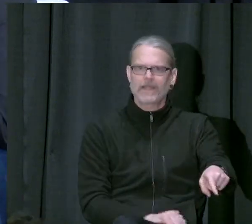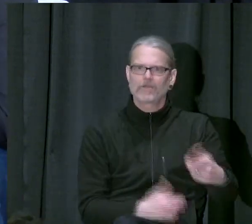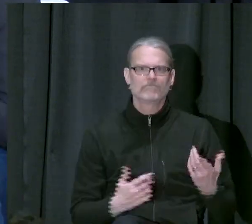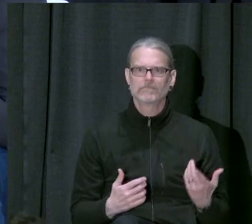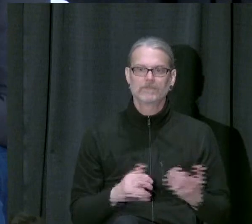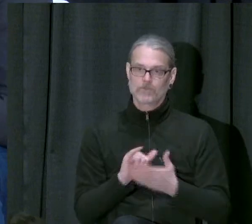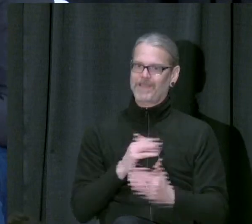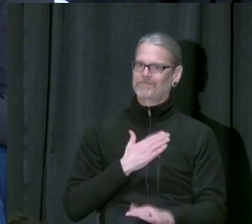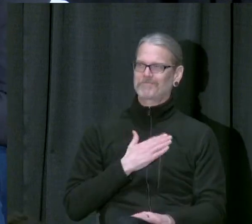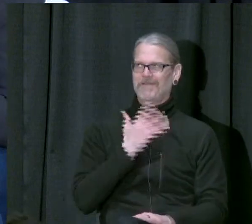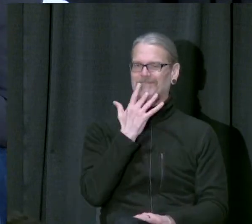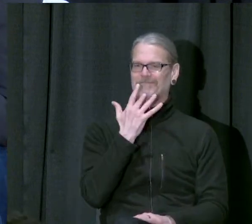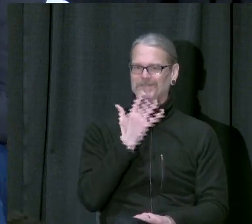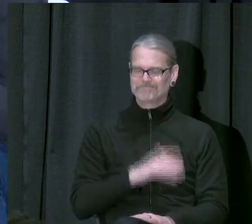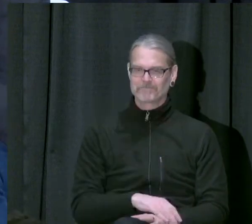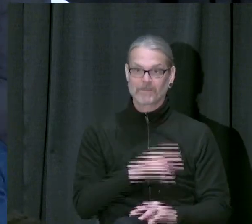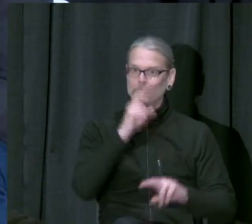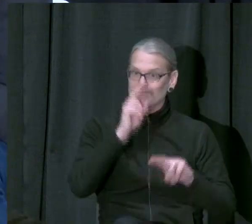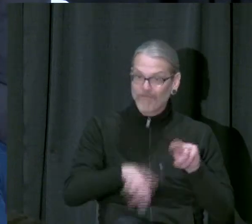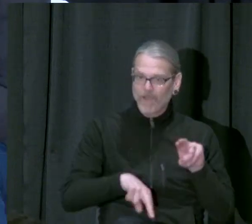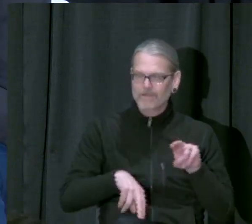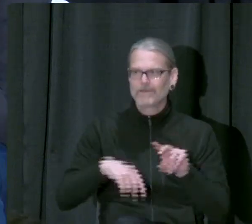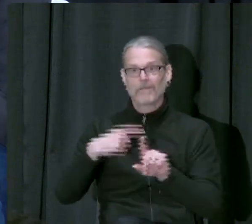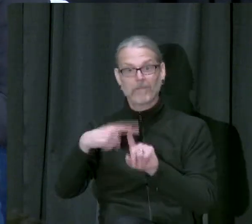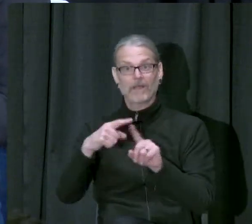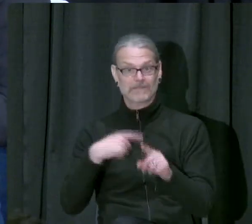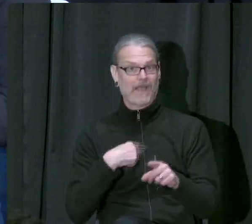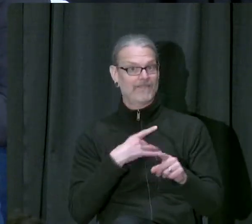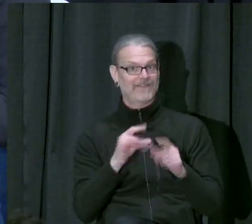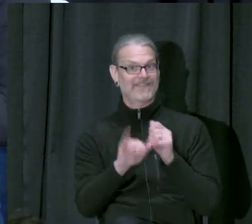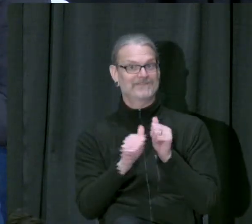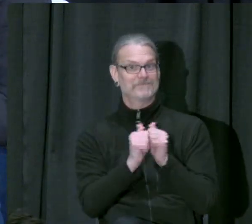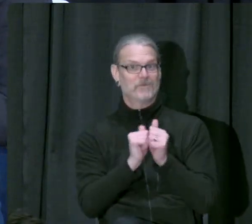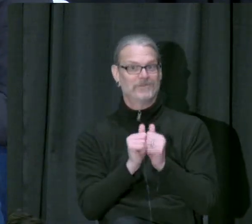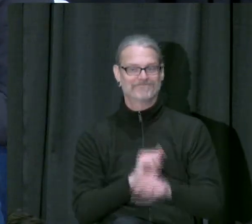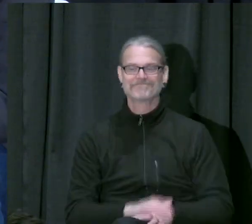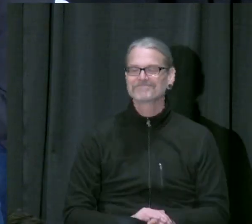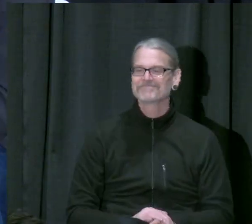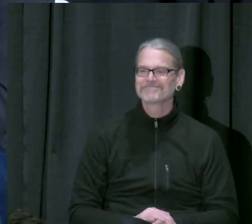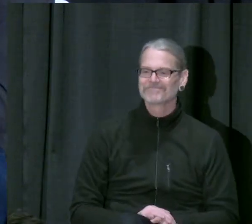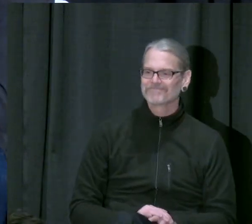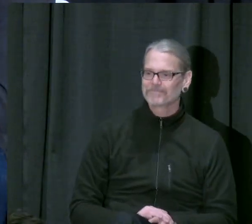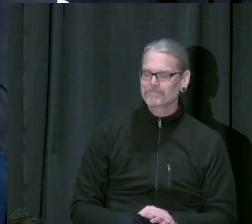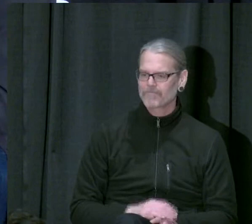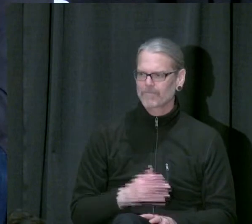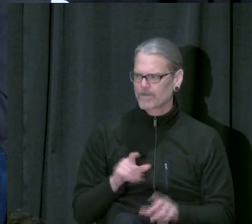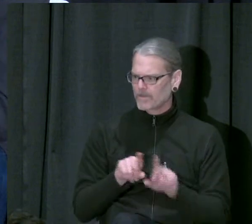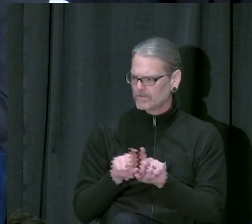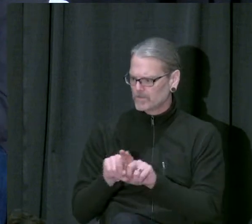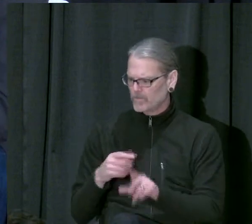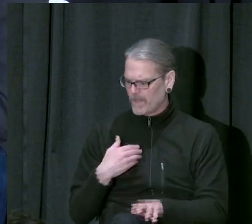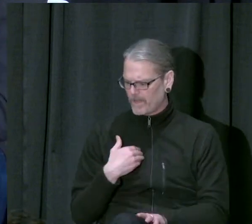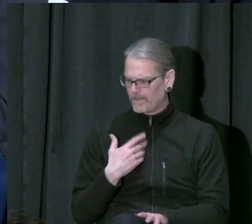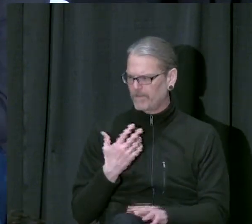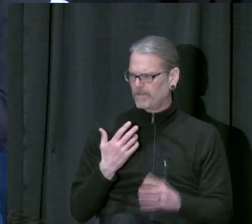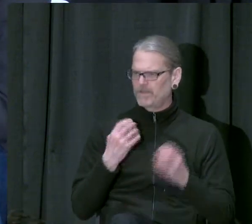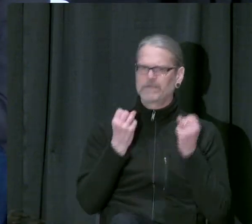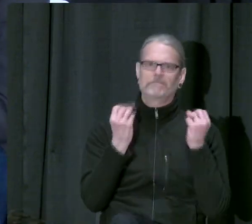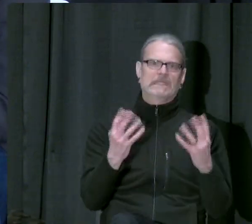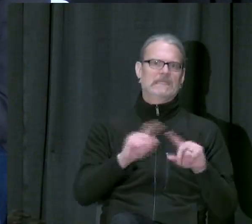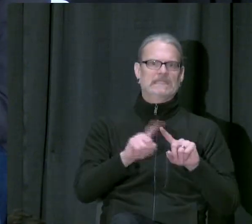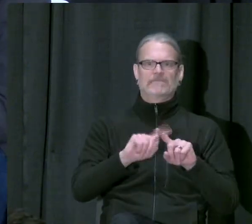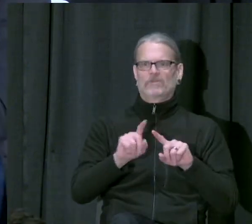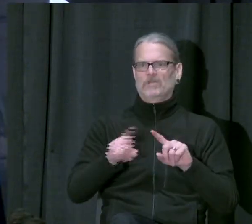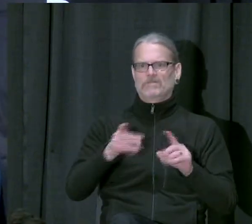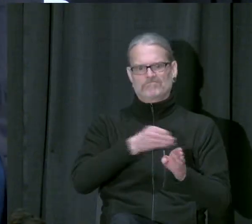personal favorite because it was fun and it was a sport that I like. We've had really all kinds of different disciplines.